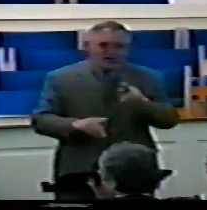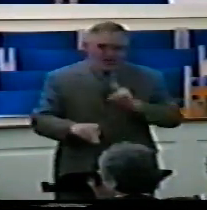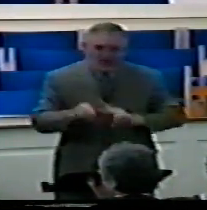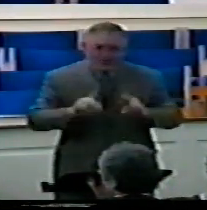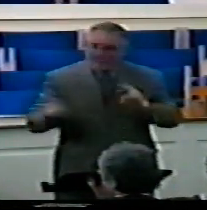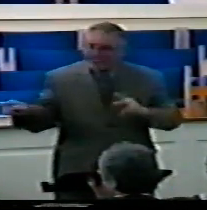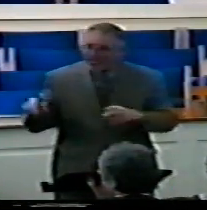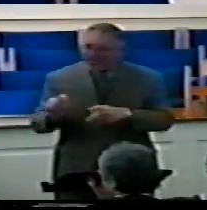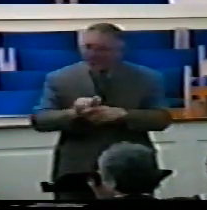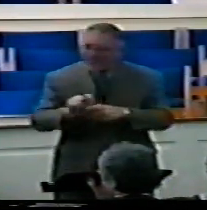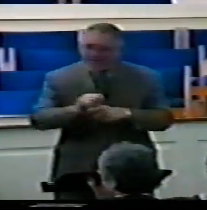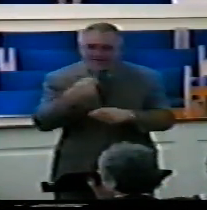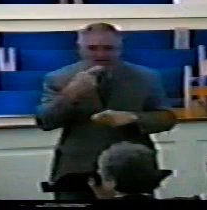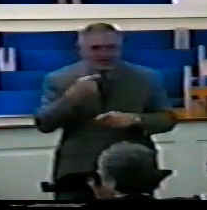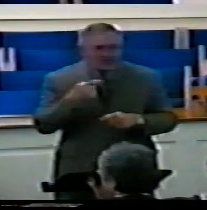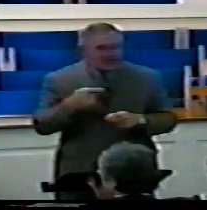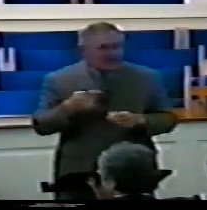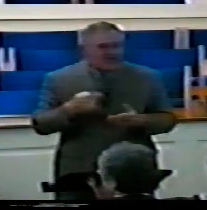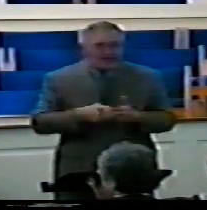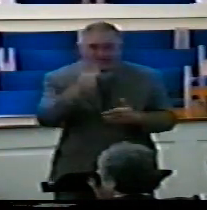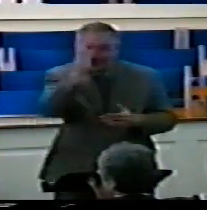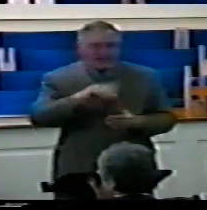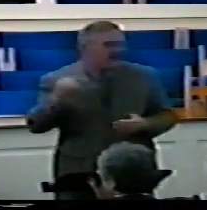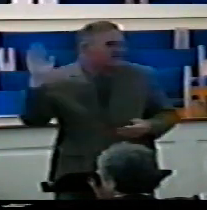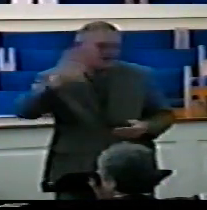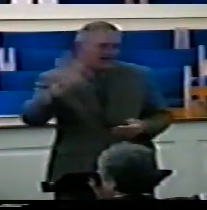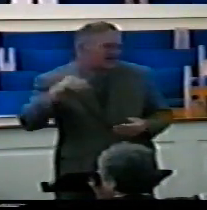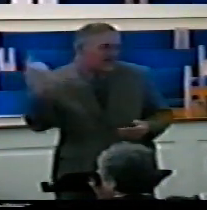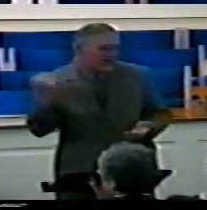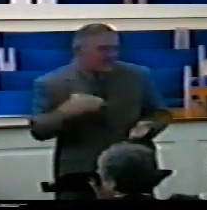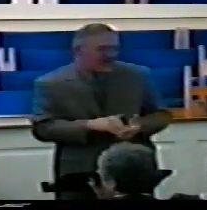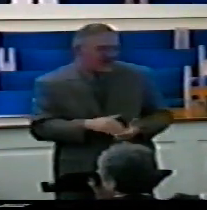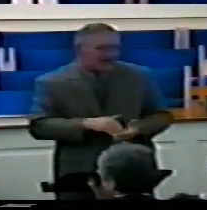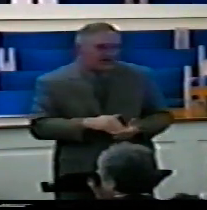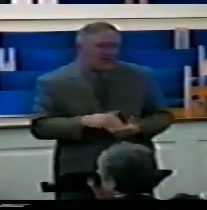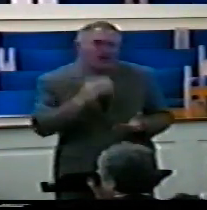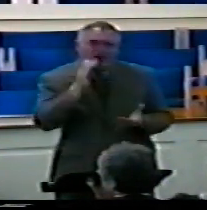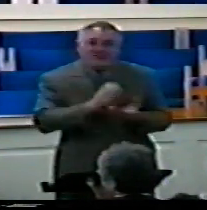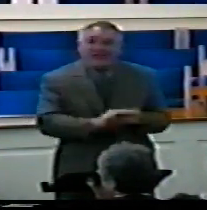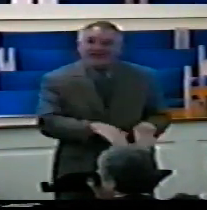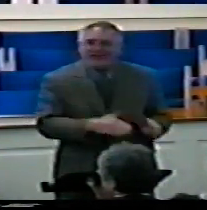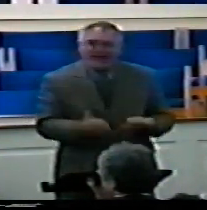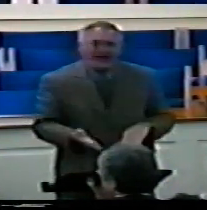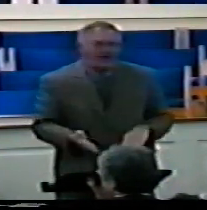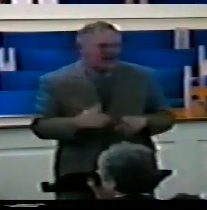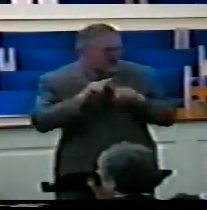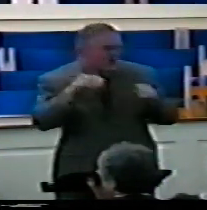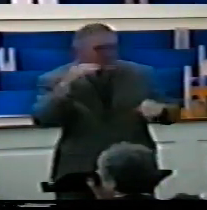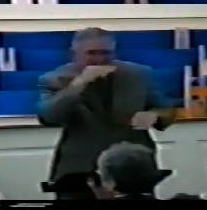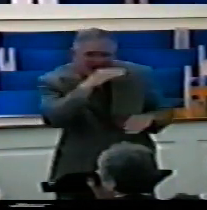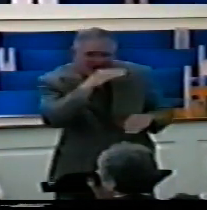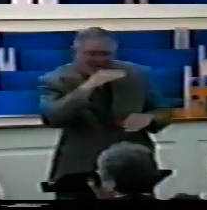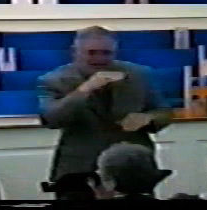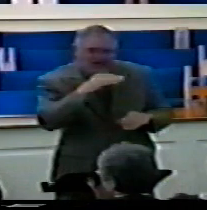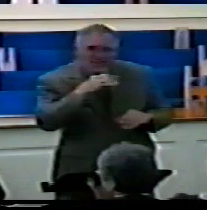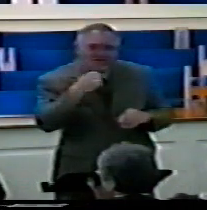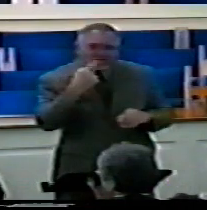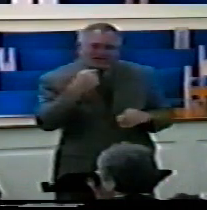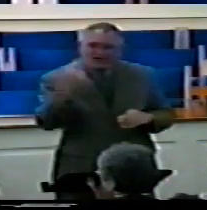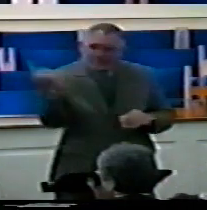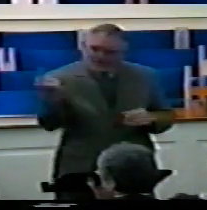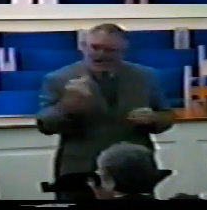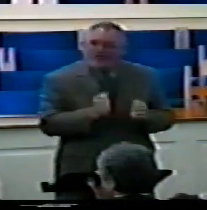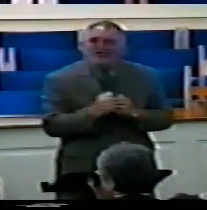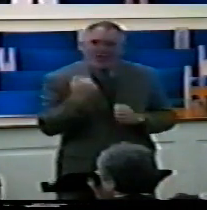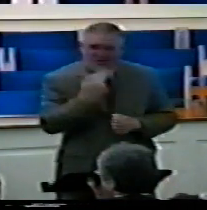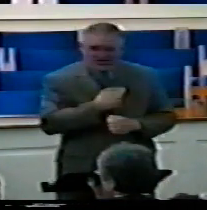they said, now listen, Brother Johnston's never coming back. Sister Mary died. They said, you just come and collaborate with